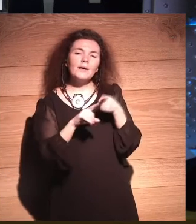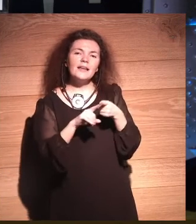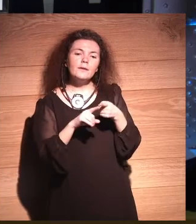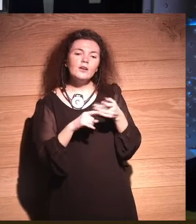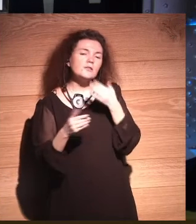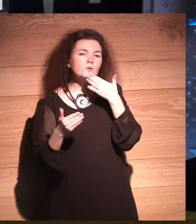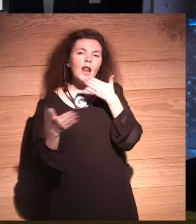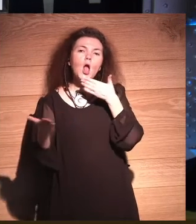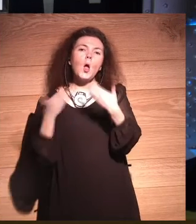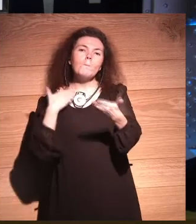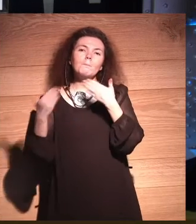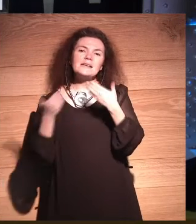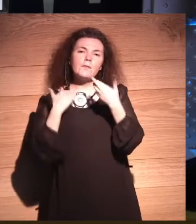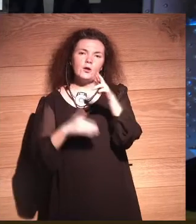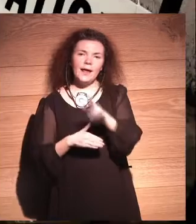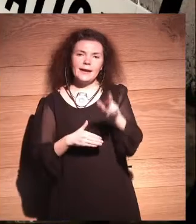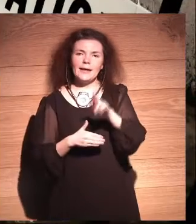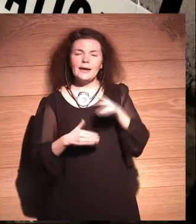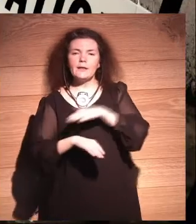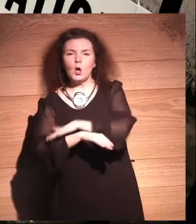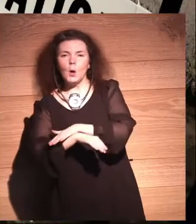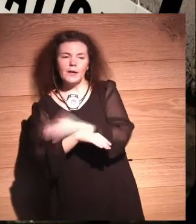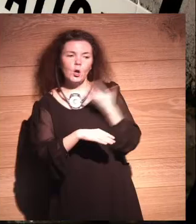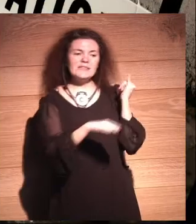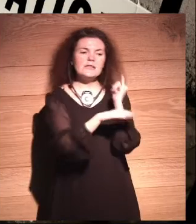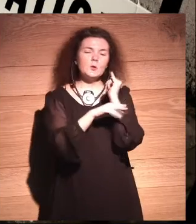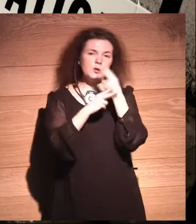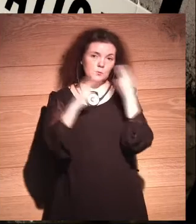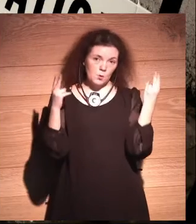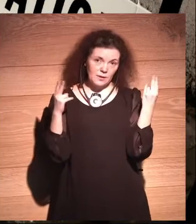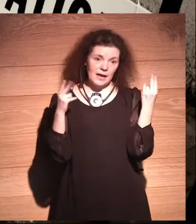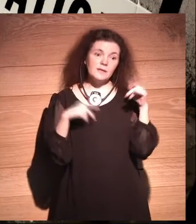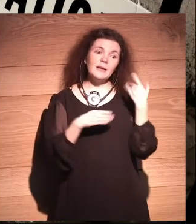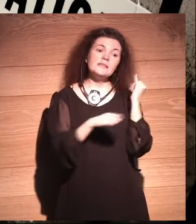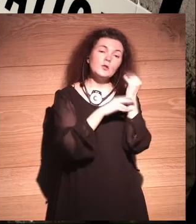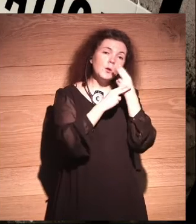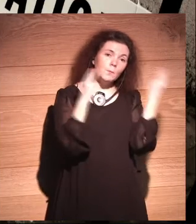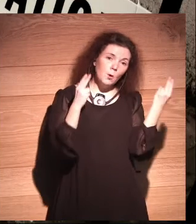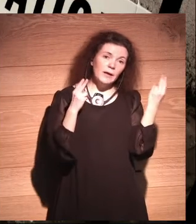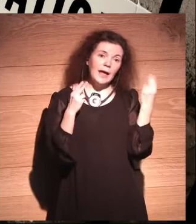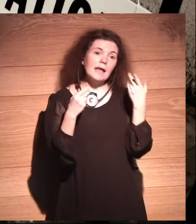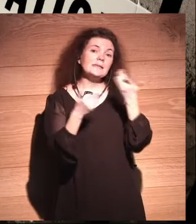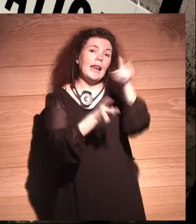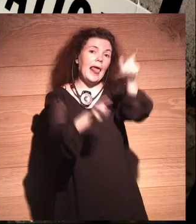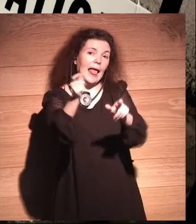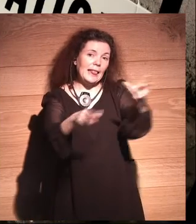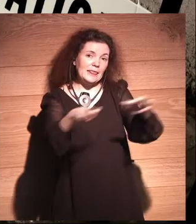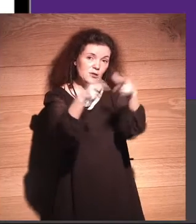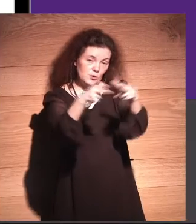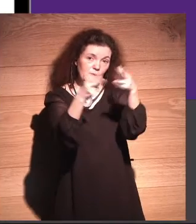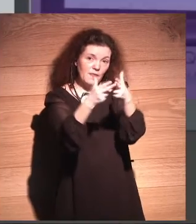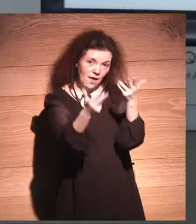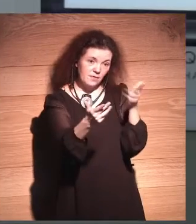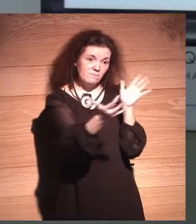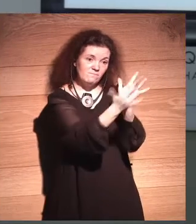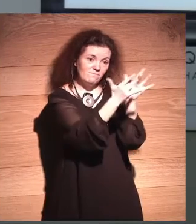and governed, between public institutions and the public, in order that we can actually leverage what each of us know and can do